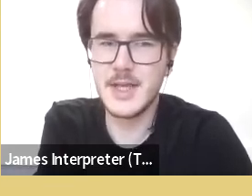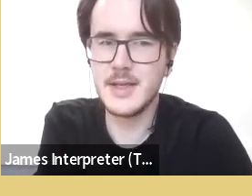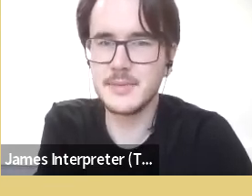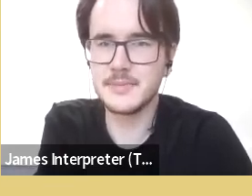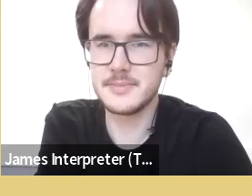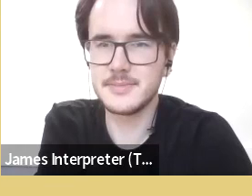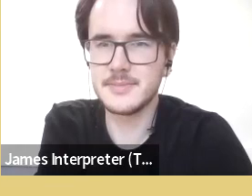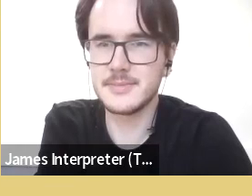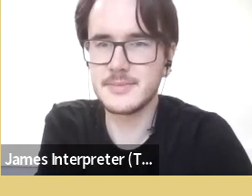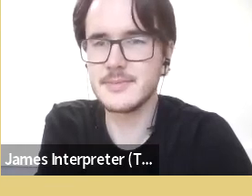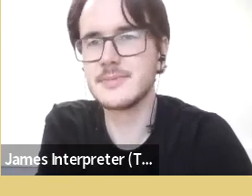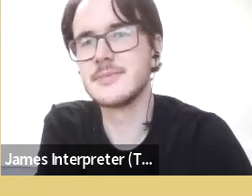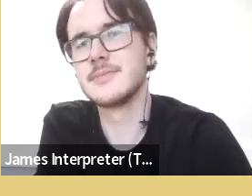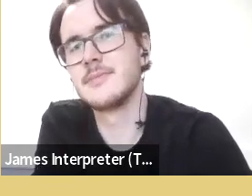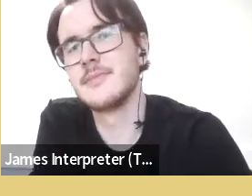Tea.